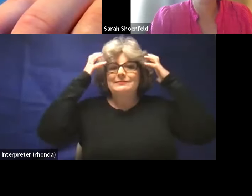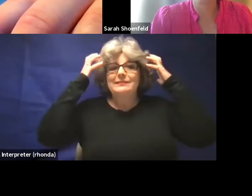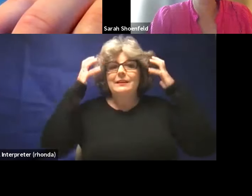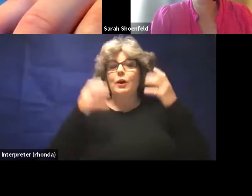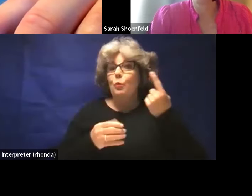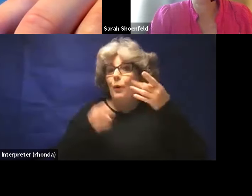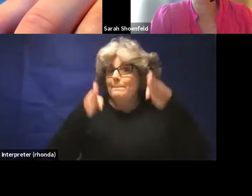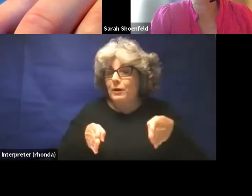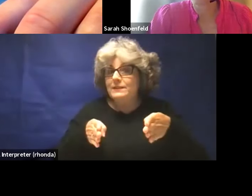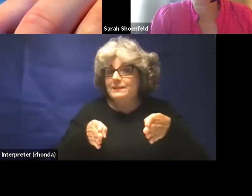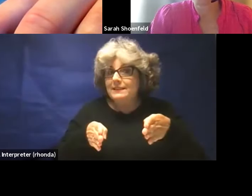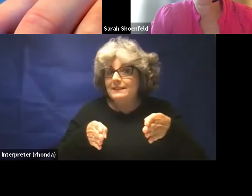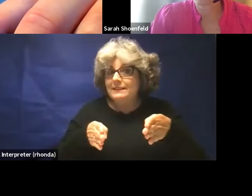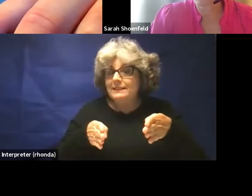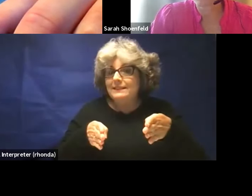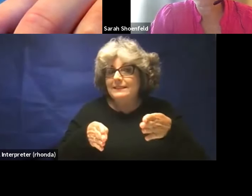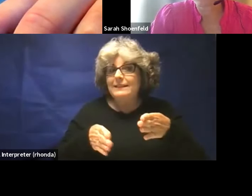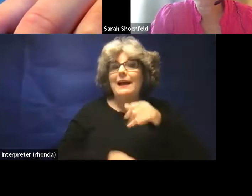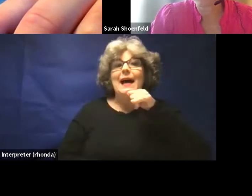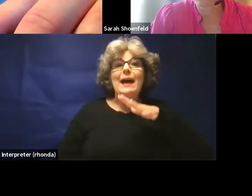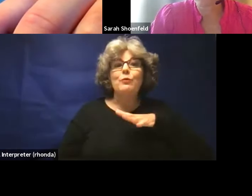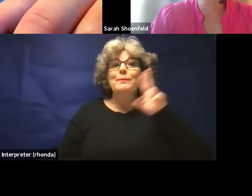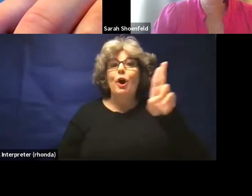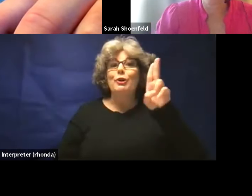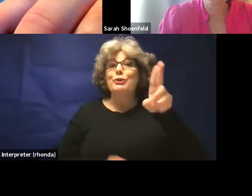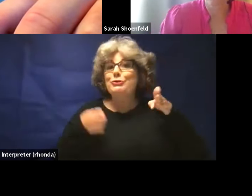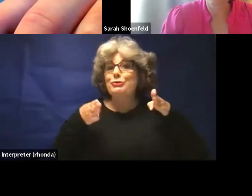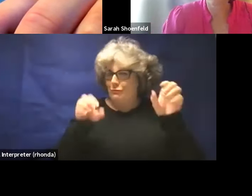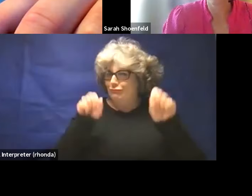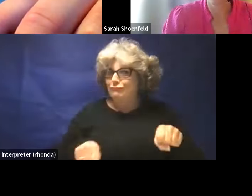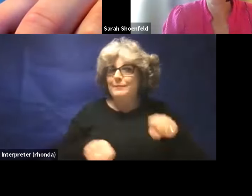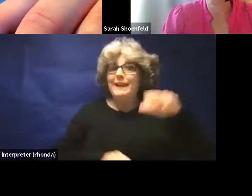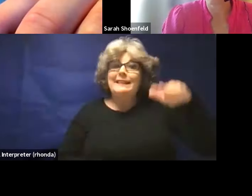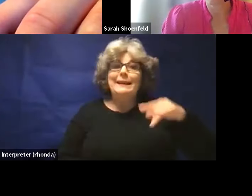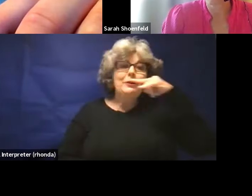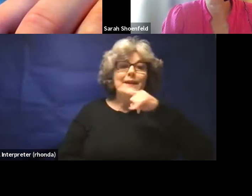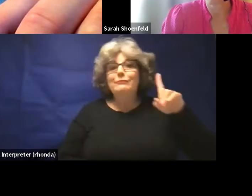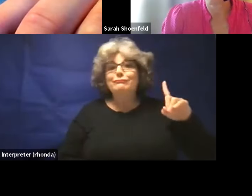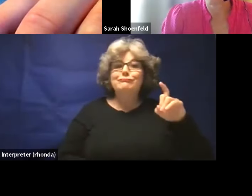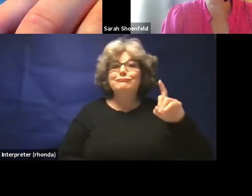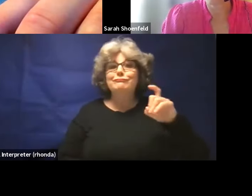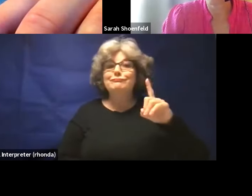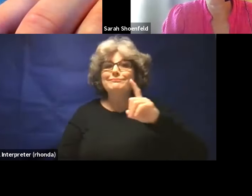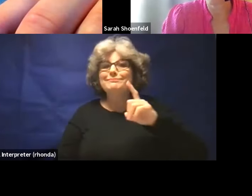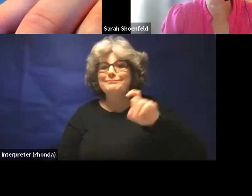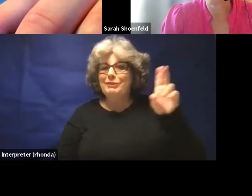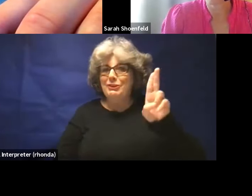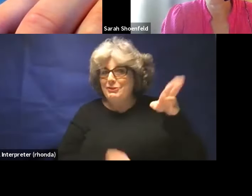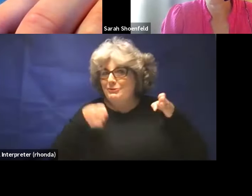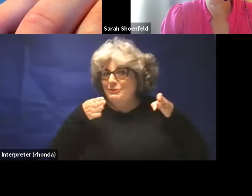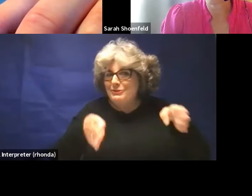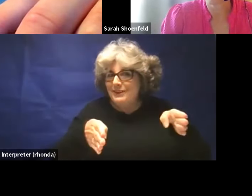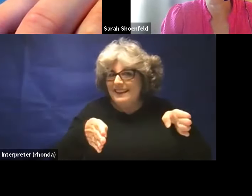only person who could straighten my hair was a woman on U Street. So as a little kid, I had to go all the way across town to U